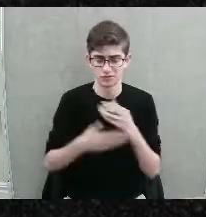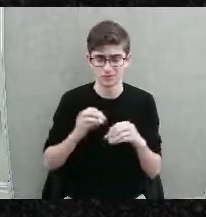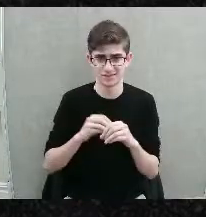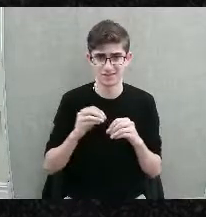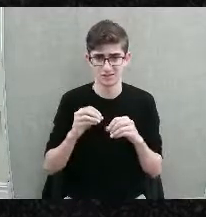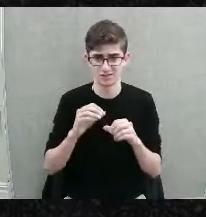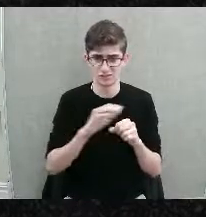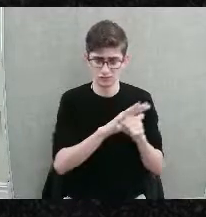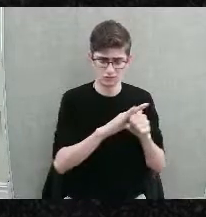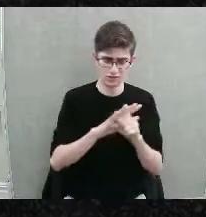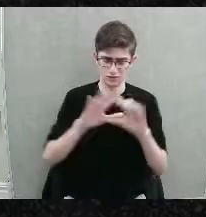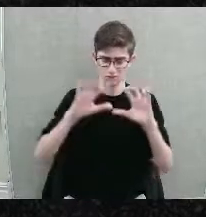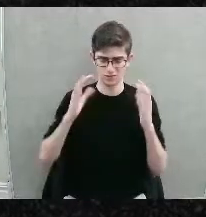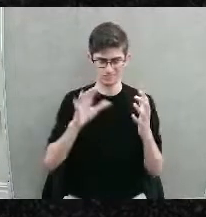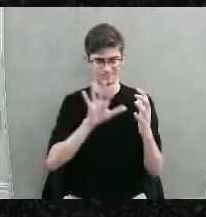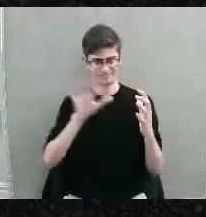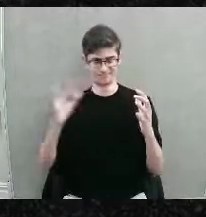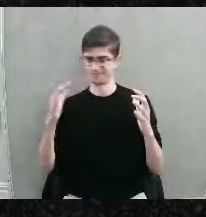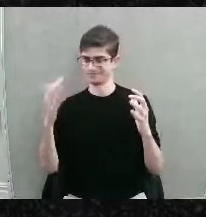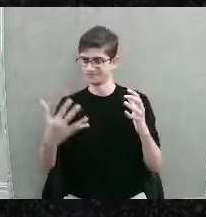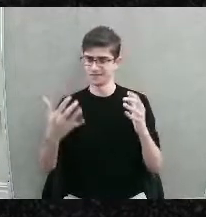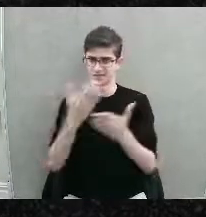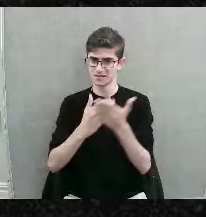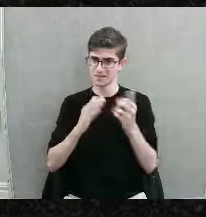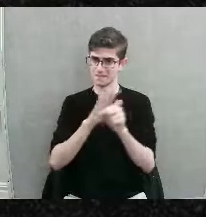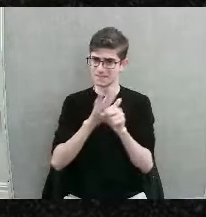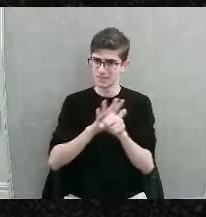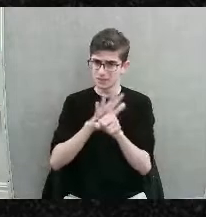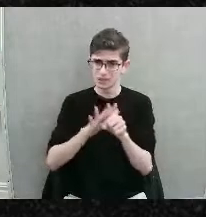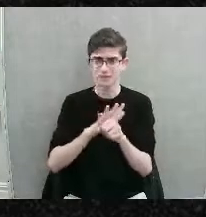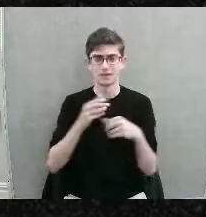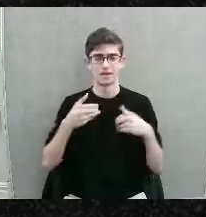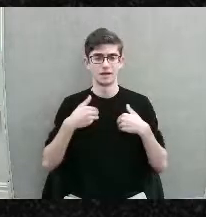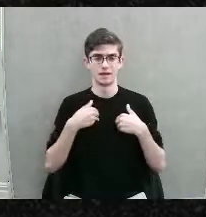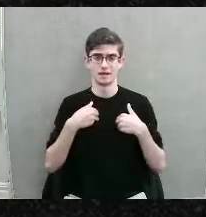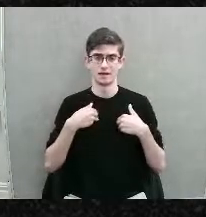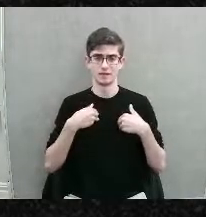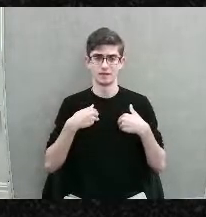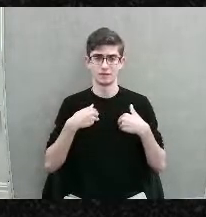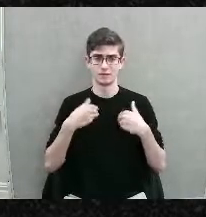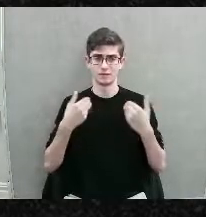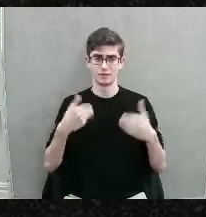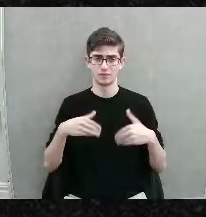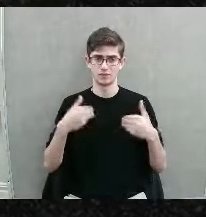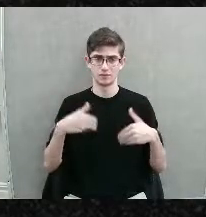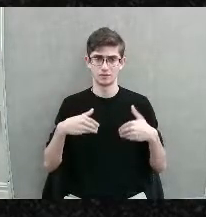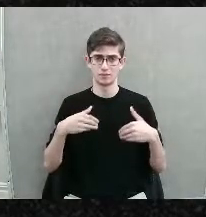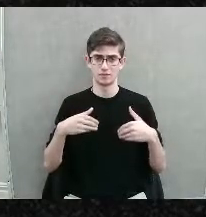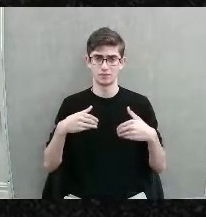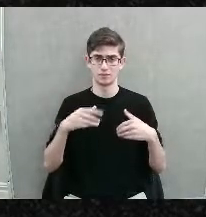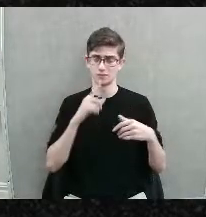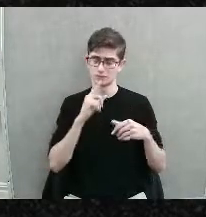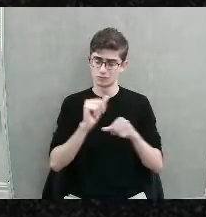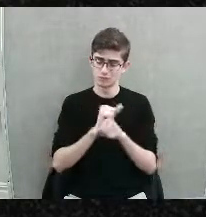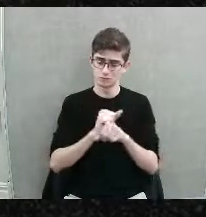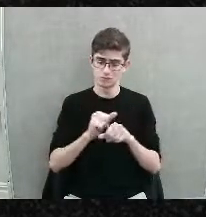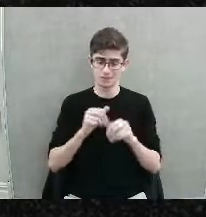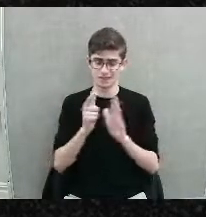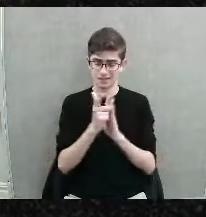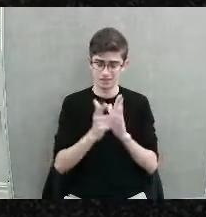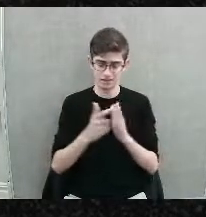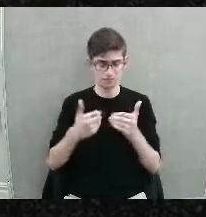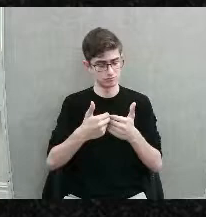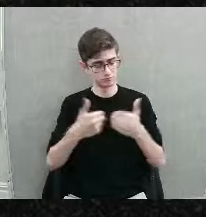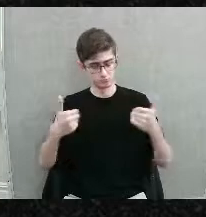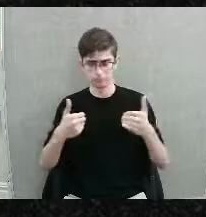several regions of the world, facing, you know, explicit authoritarian and exclusionary regimes and political